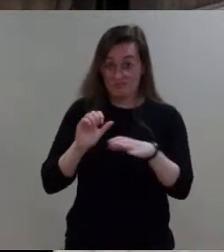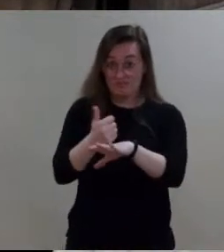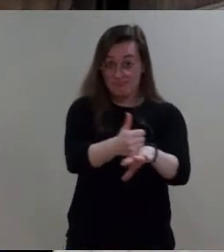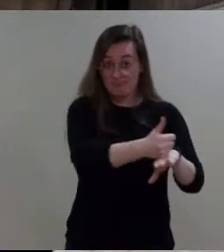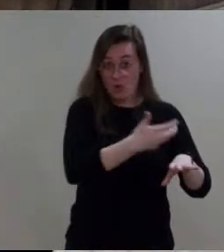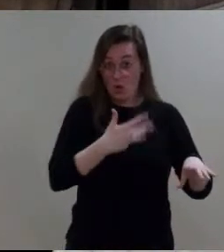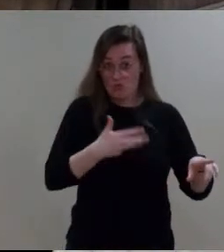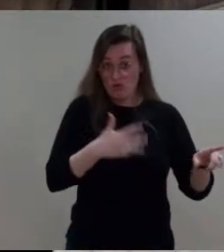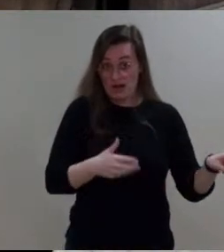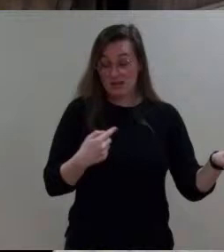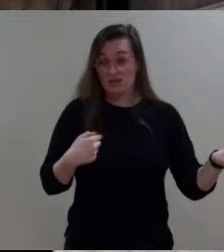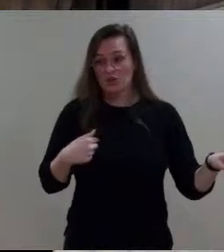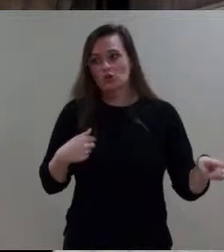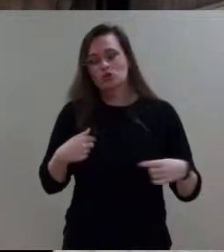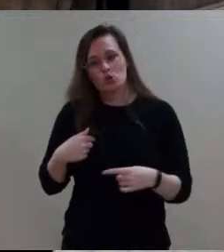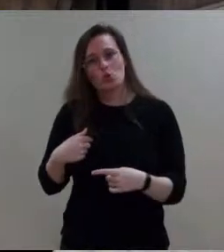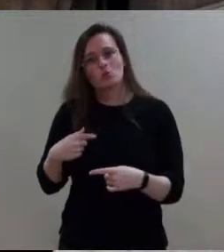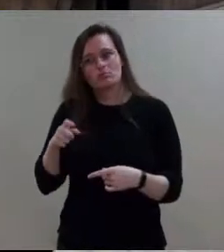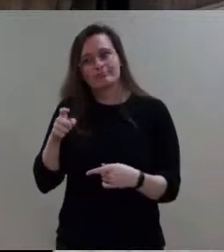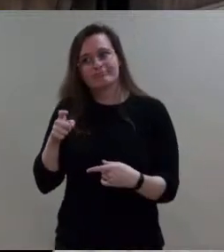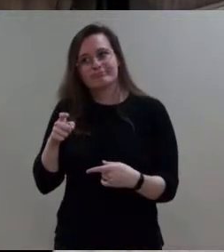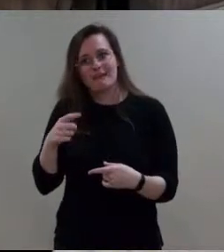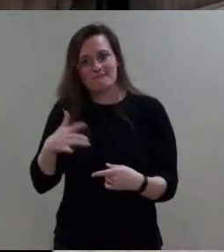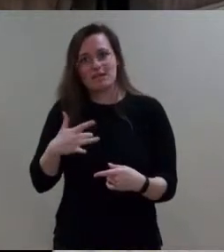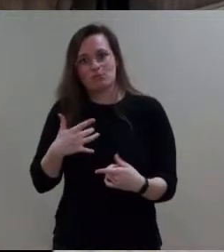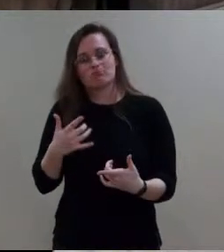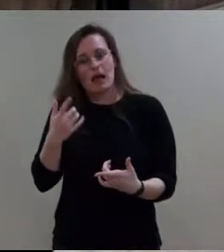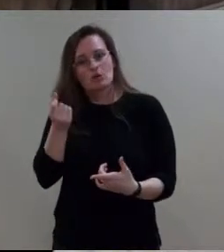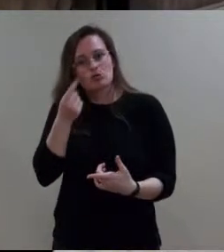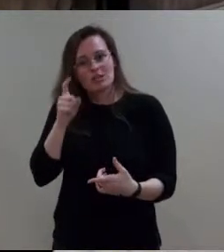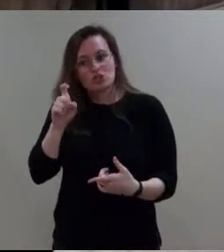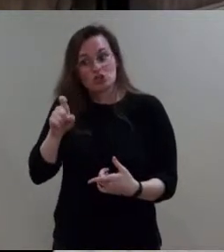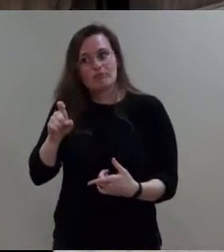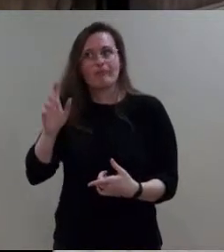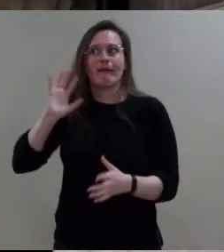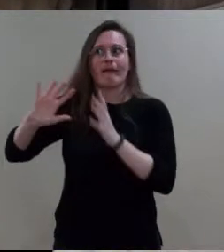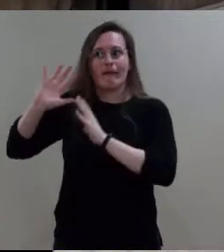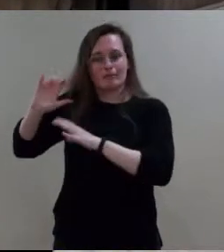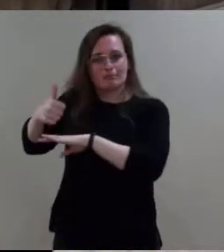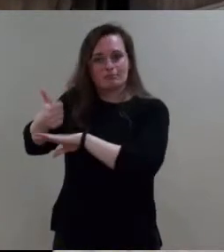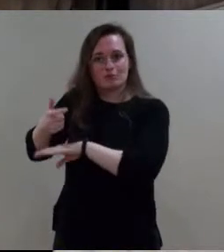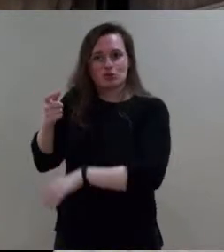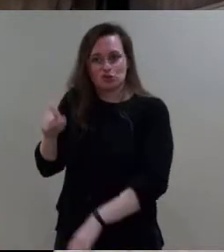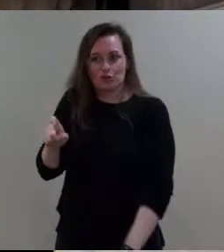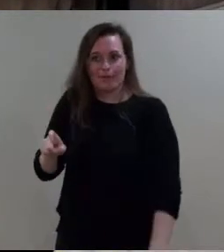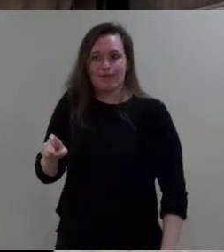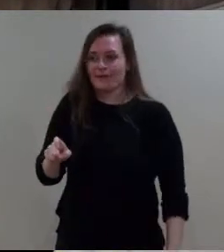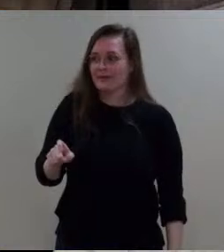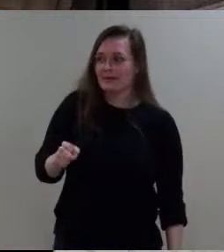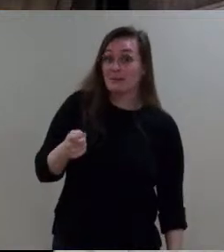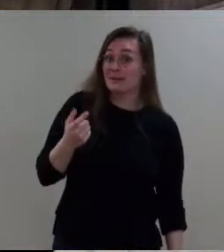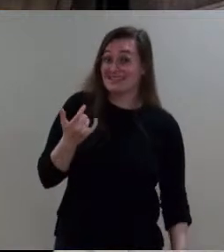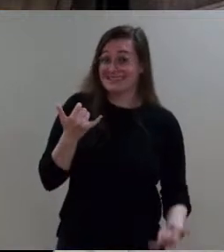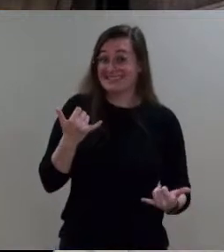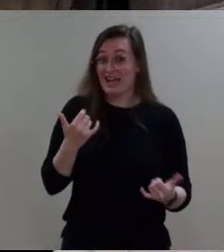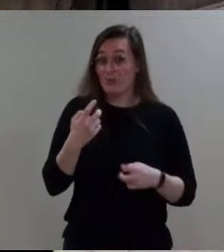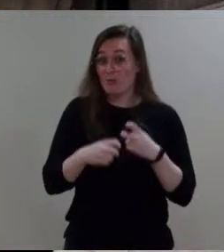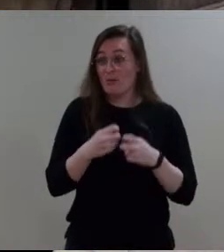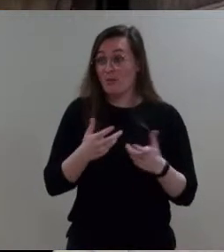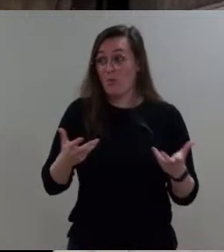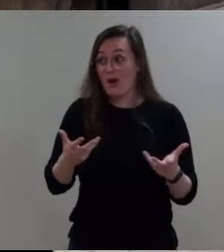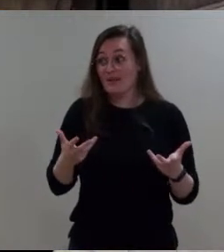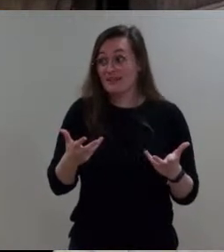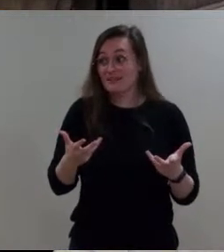should have been collecting it a long time ago. But I do have a problem with it. We're in bed, literally, the county is right around